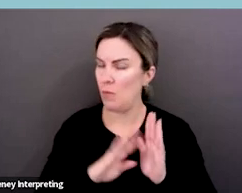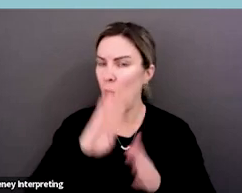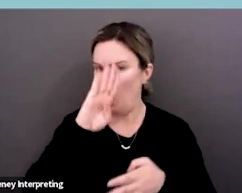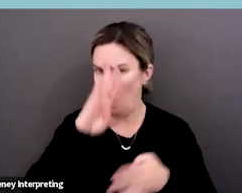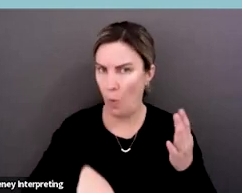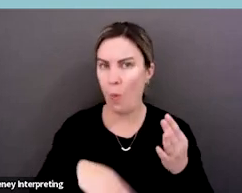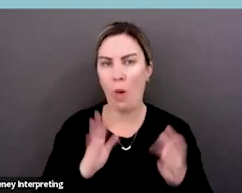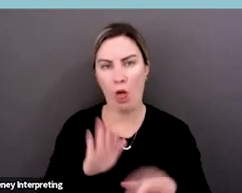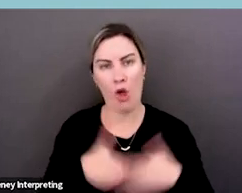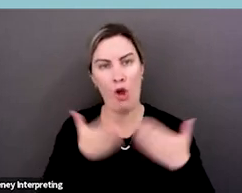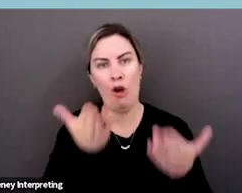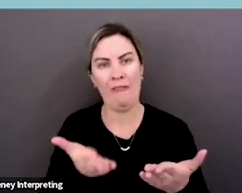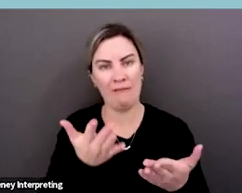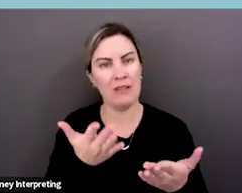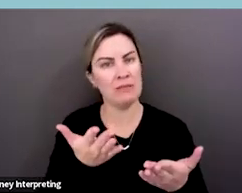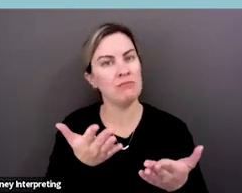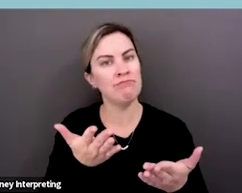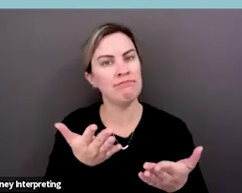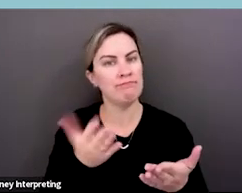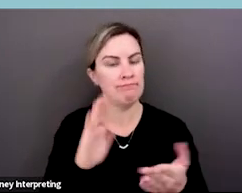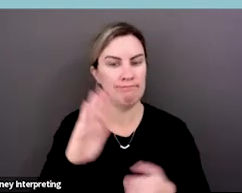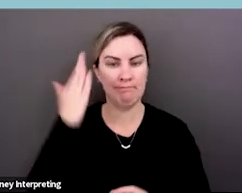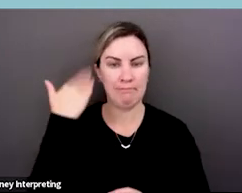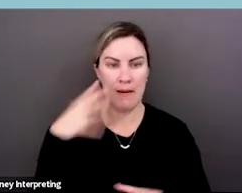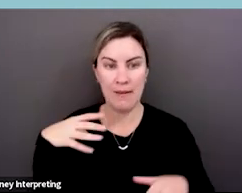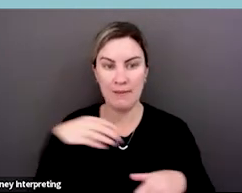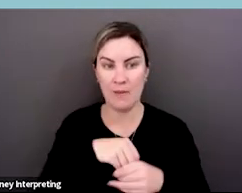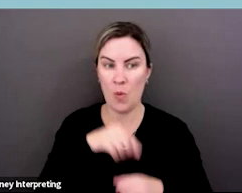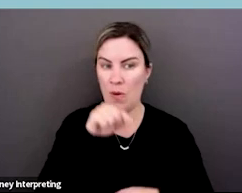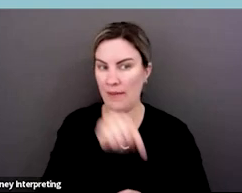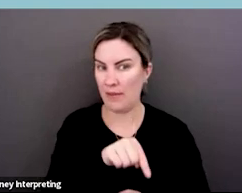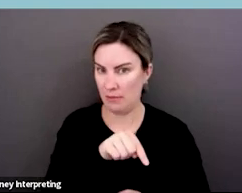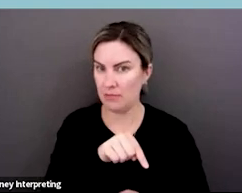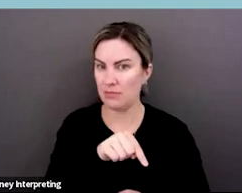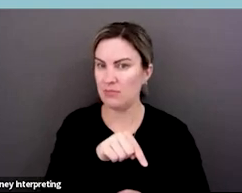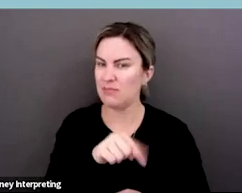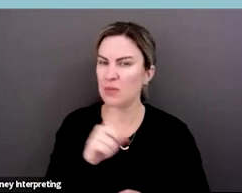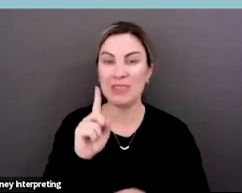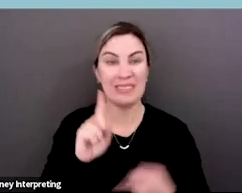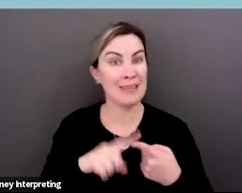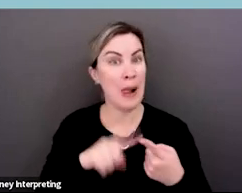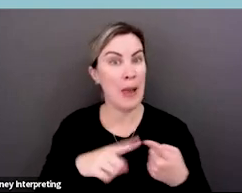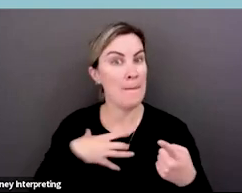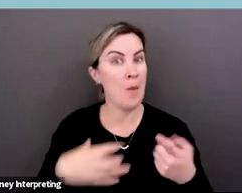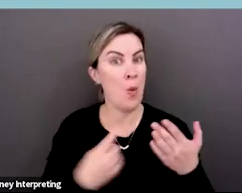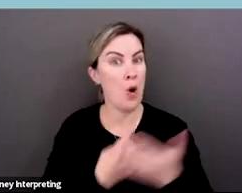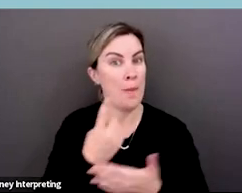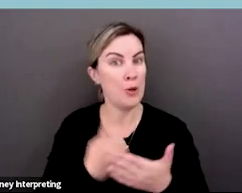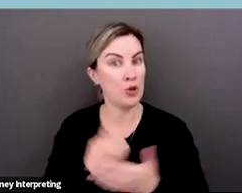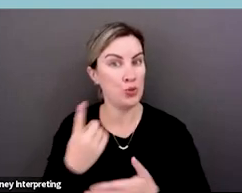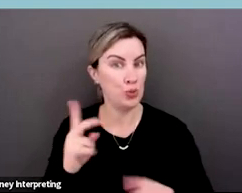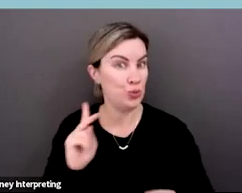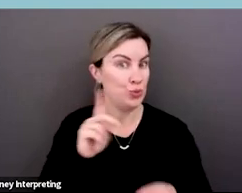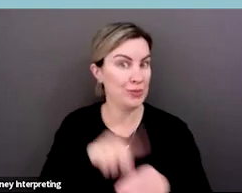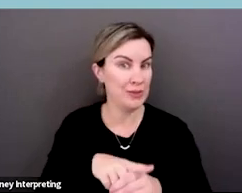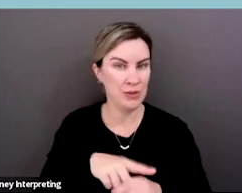offered a place in one of our previous cohorts. So there will still be more opportunities to